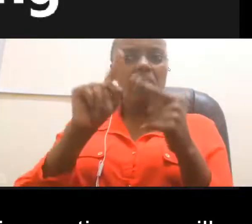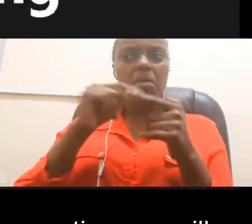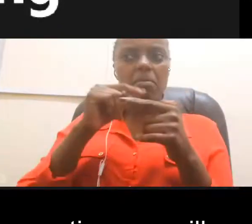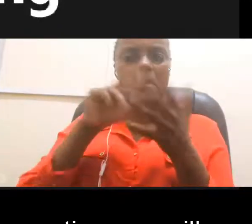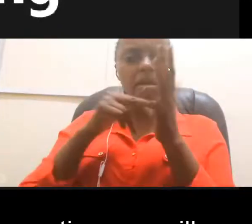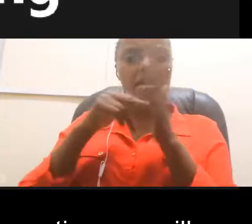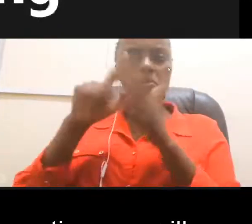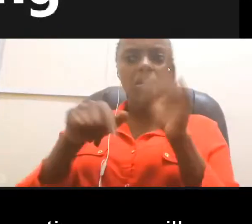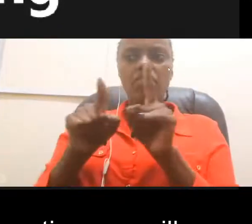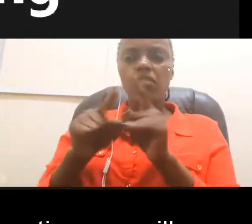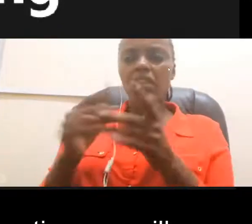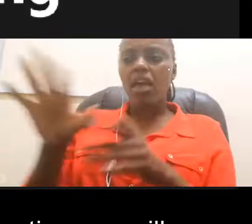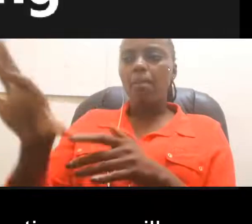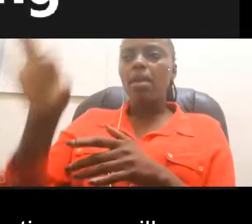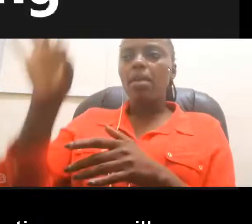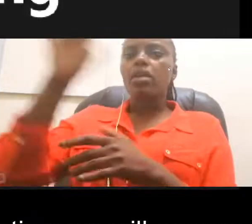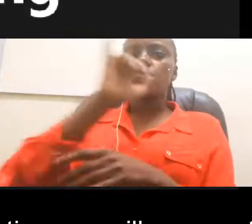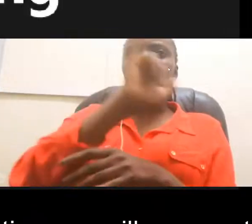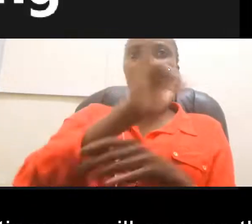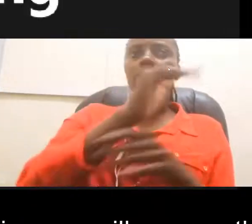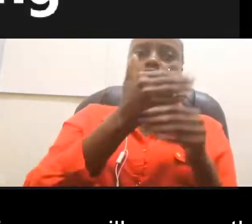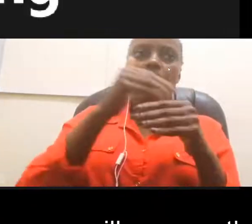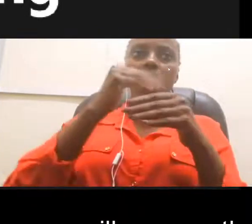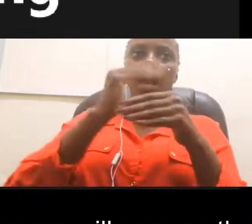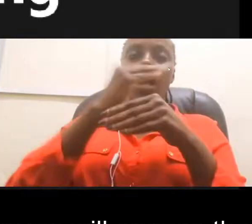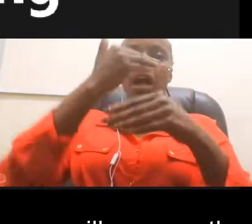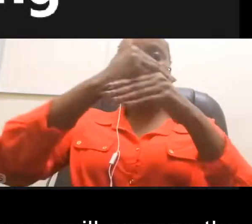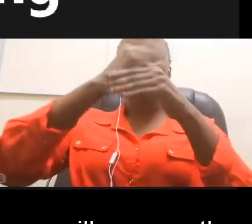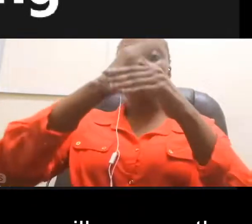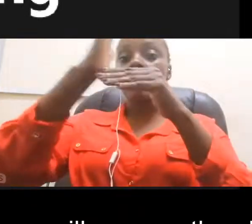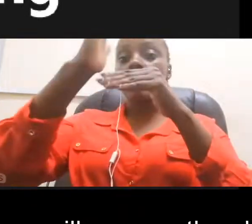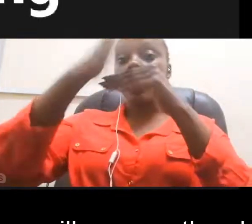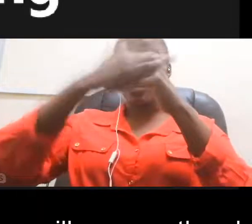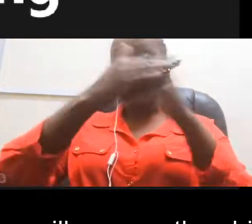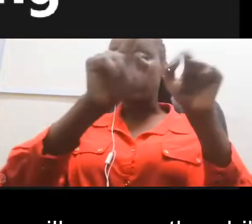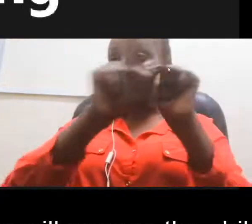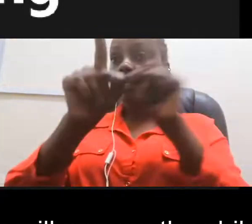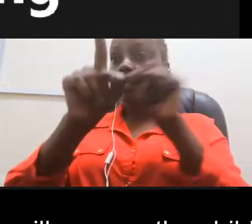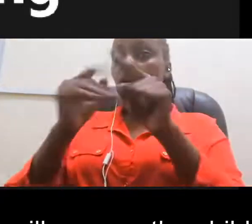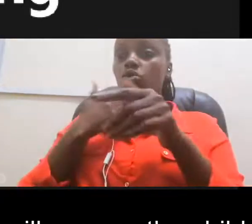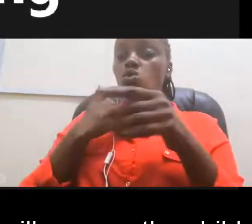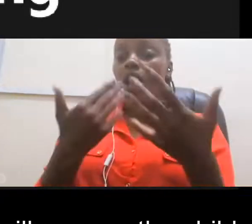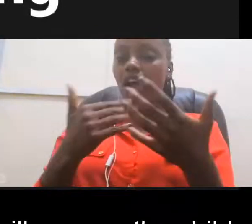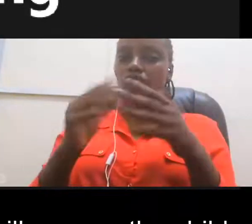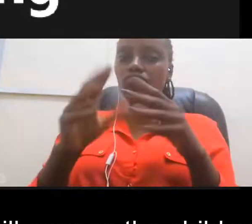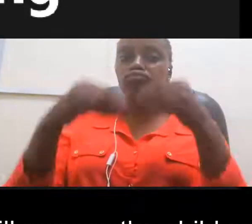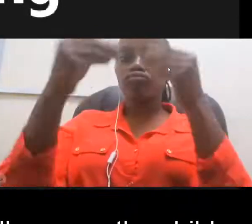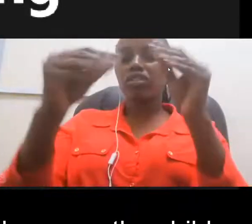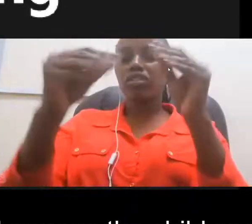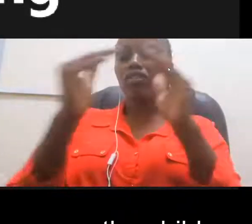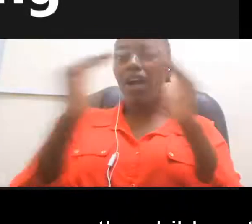secluded for rehabilitation, also to equip children with shelters to become safe havens,